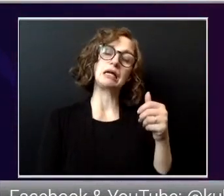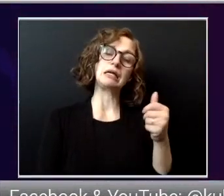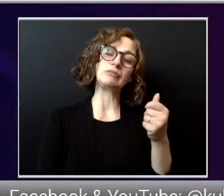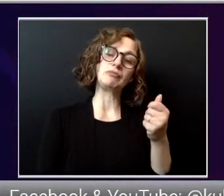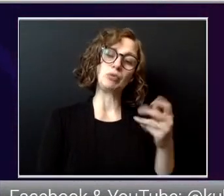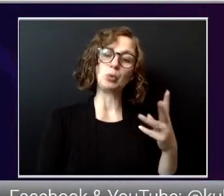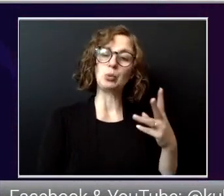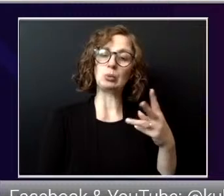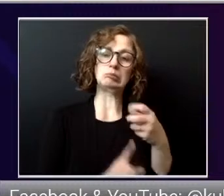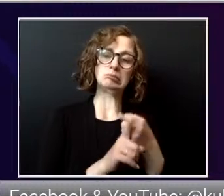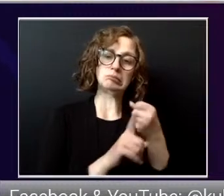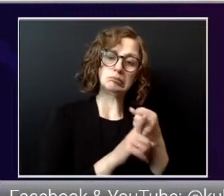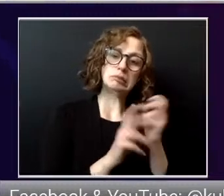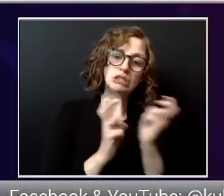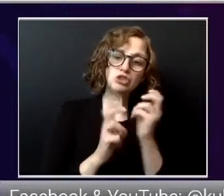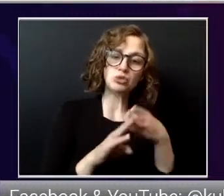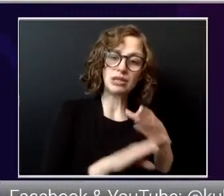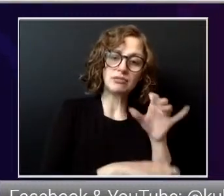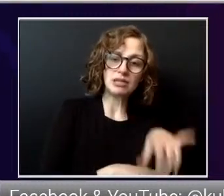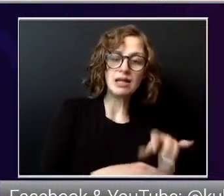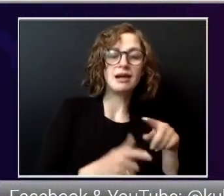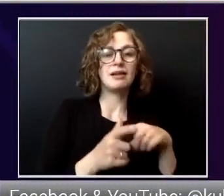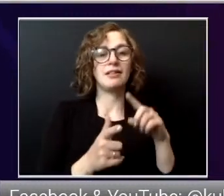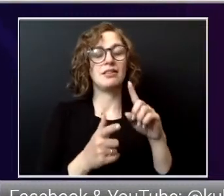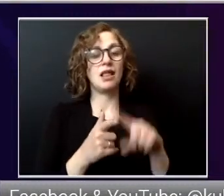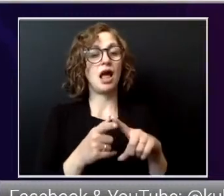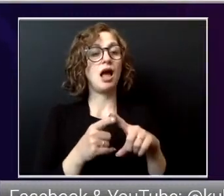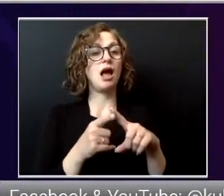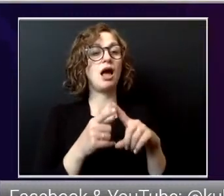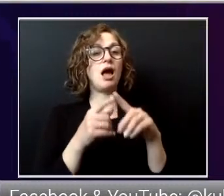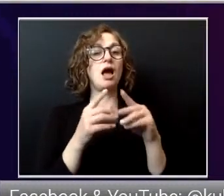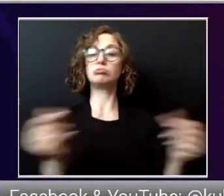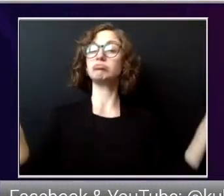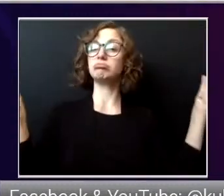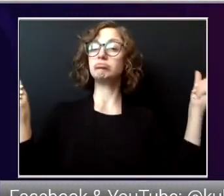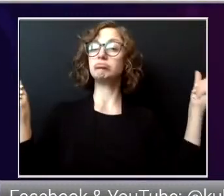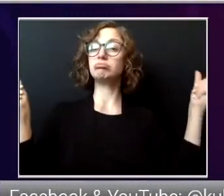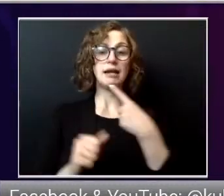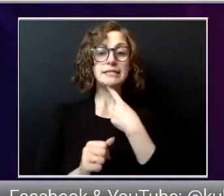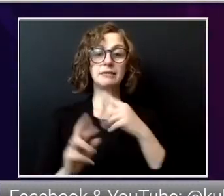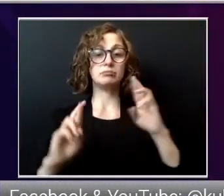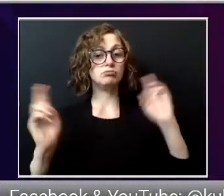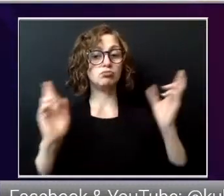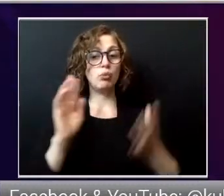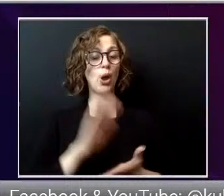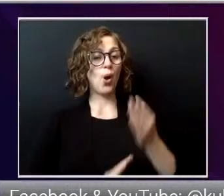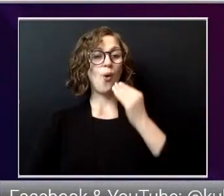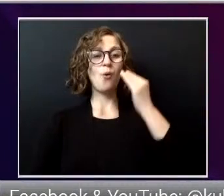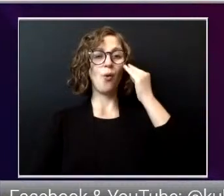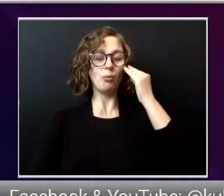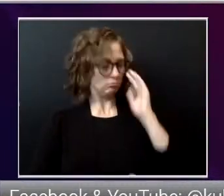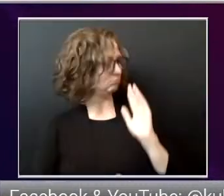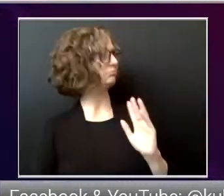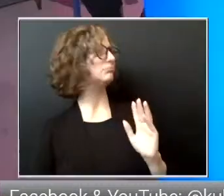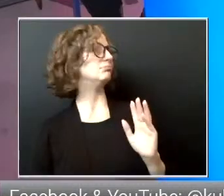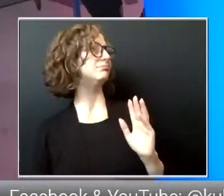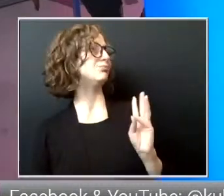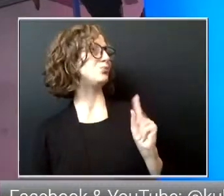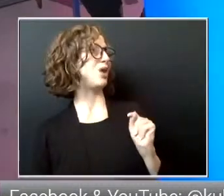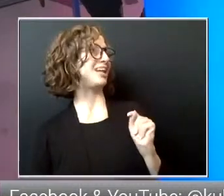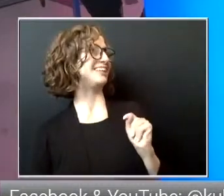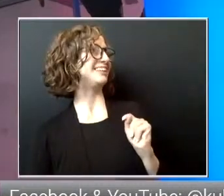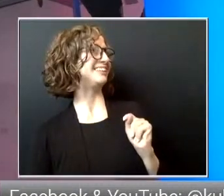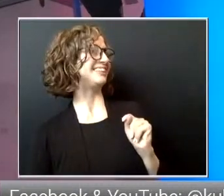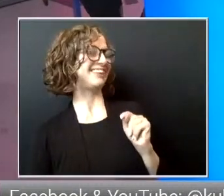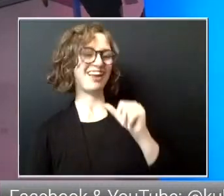and then they were like, all right, you're ready to go home, and you're like, got what? Home, and I'm not used to just going home. How scary